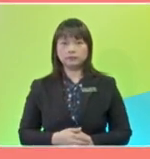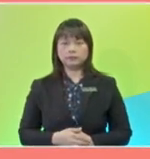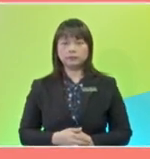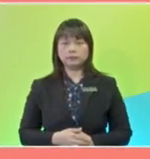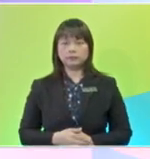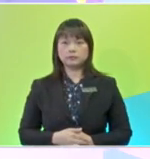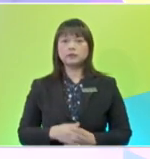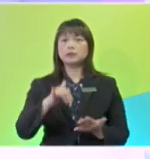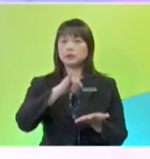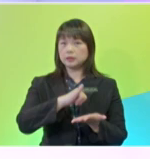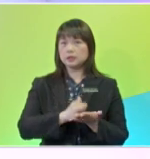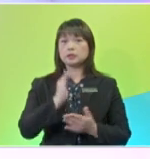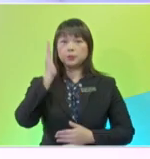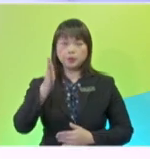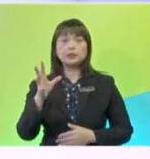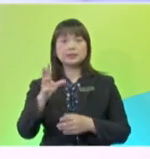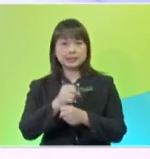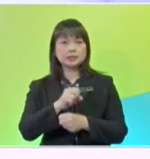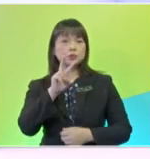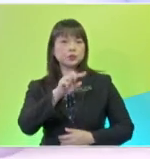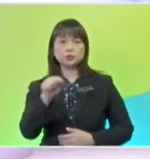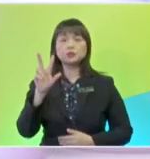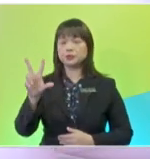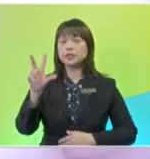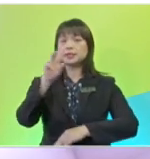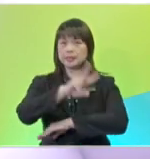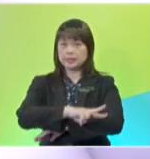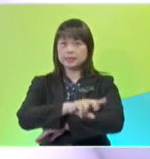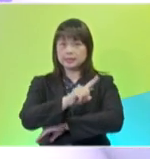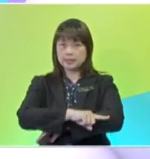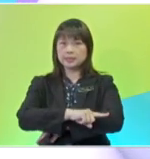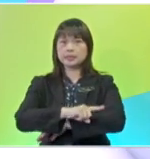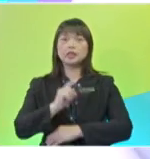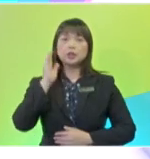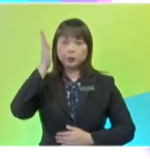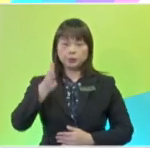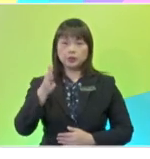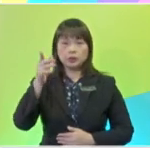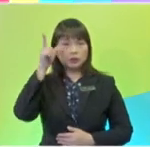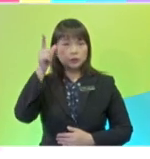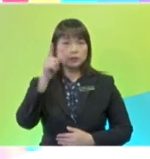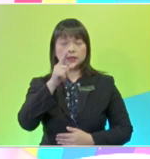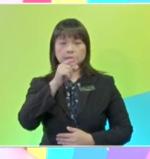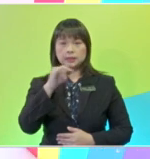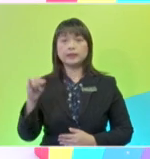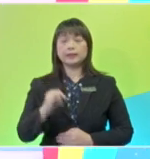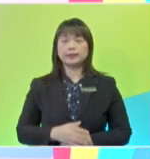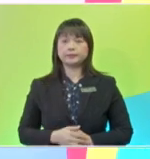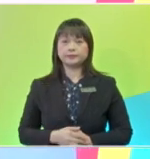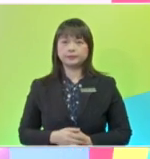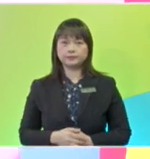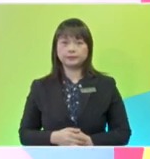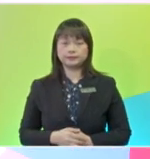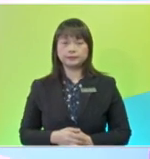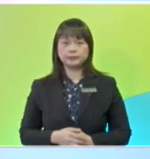about 2 to 3 days as well. So for 2 to 3 days, you'll be looking at the same moon, which is the half moon.